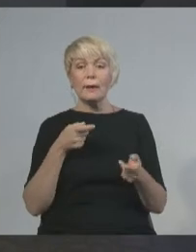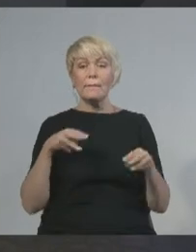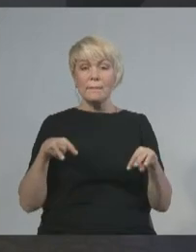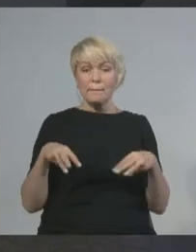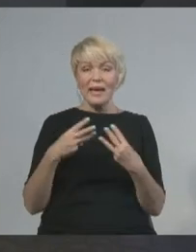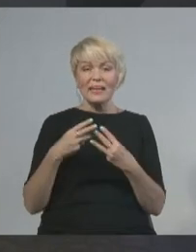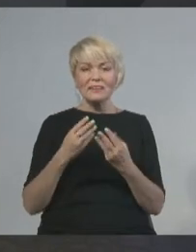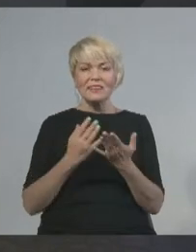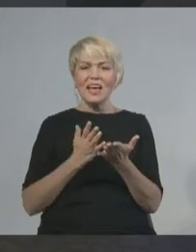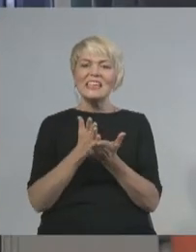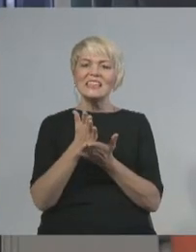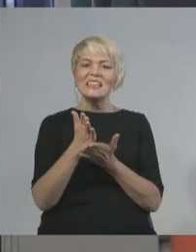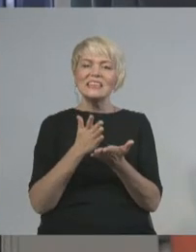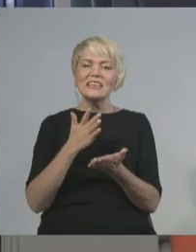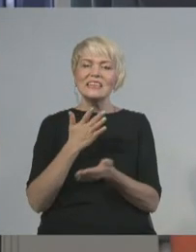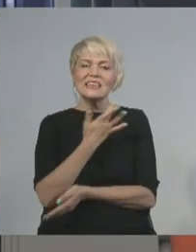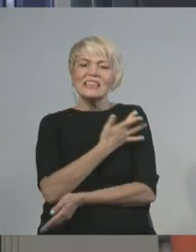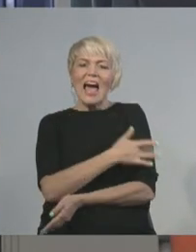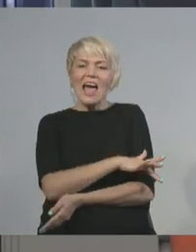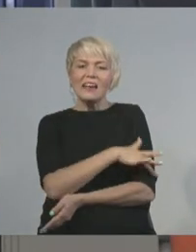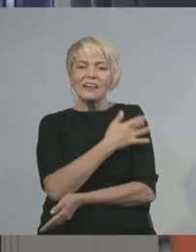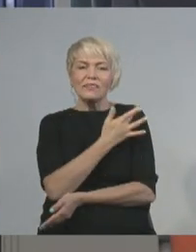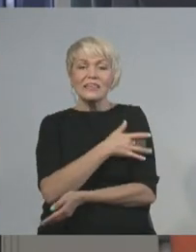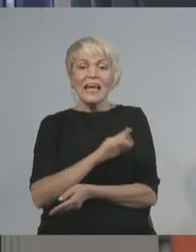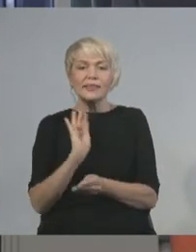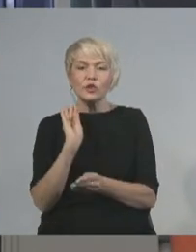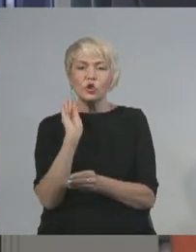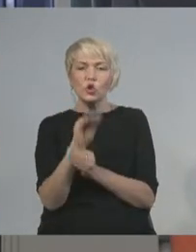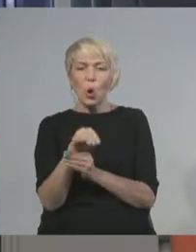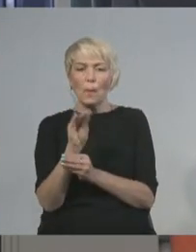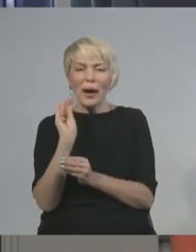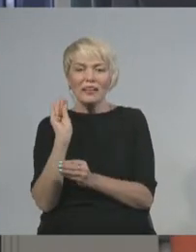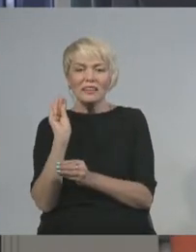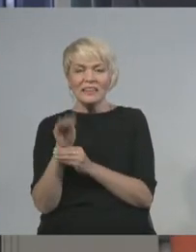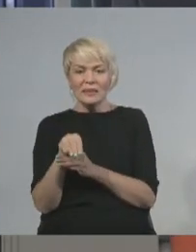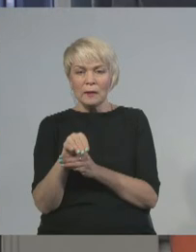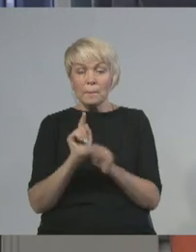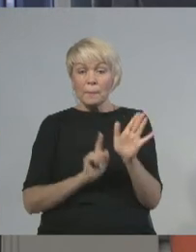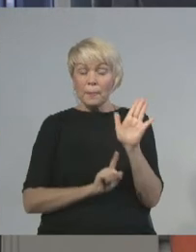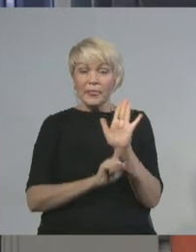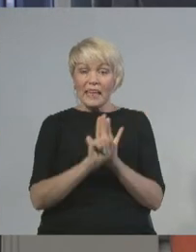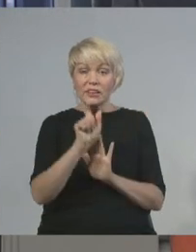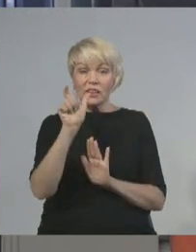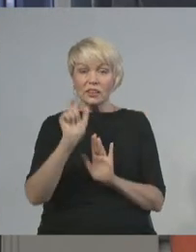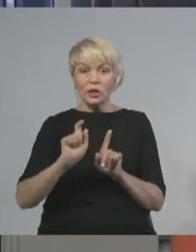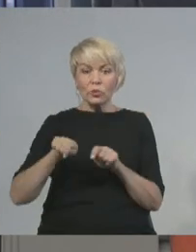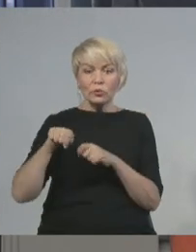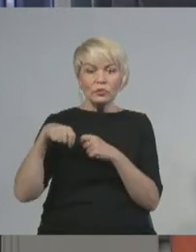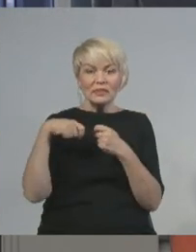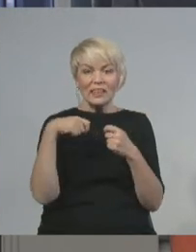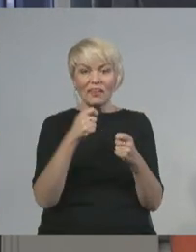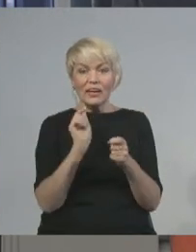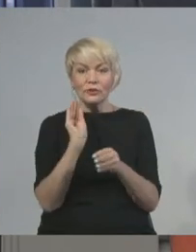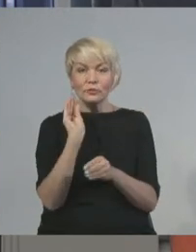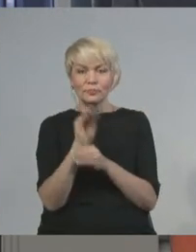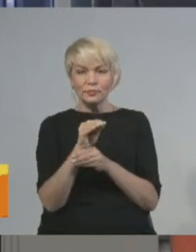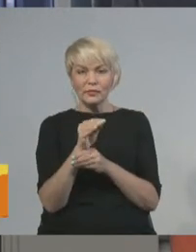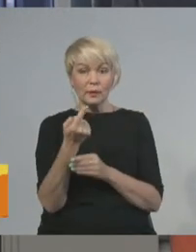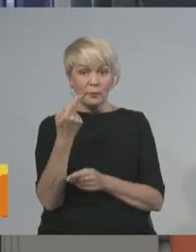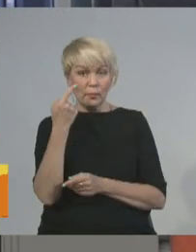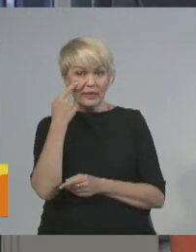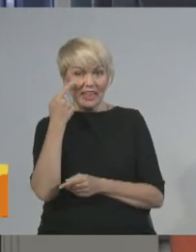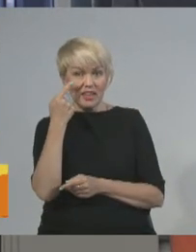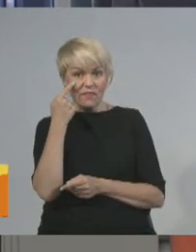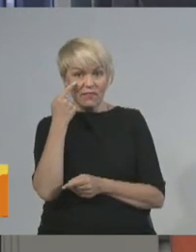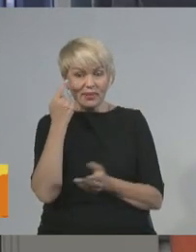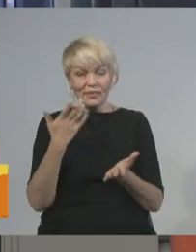a service it's about a different thing it's mean this that you additionally provide some benefits